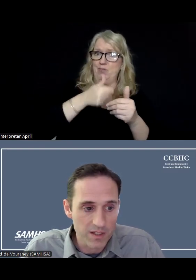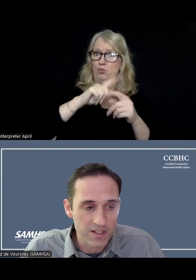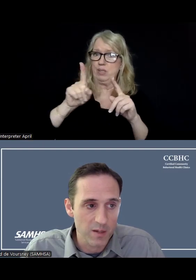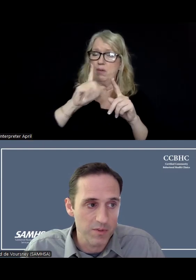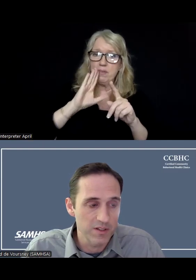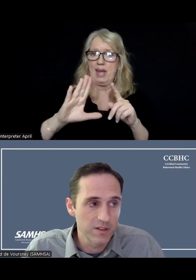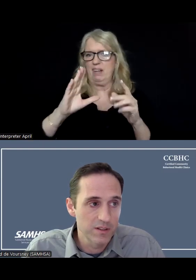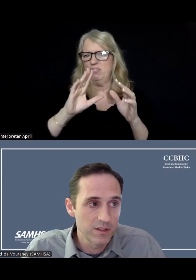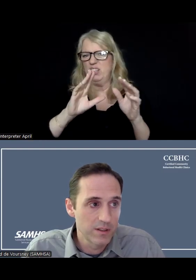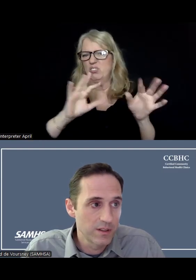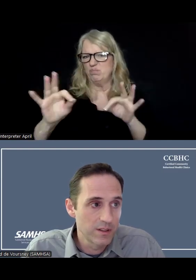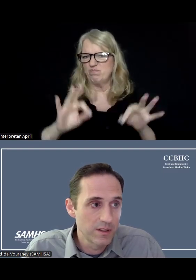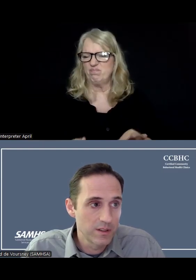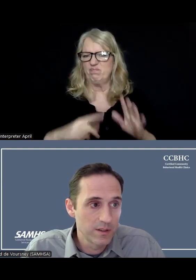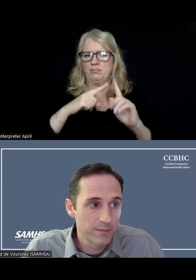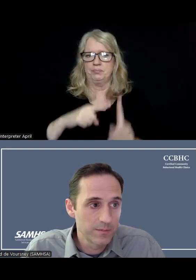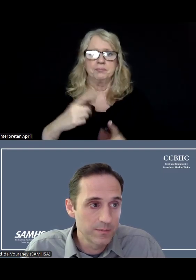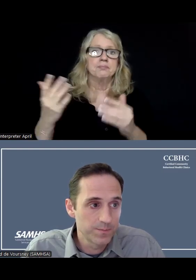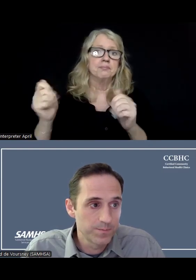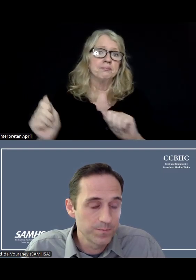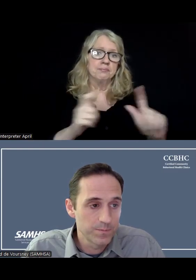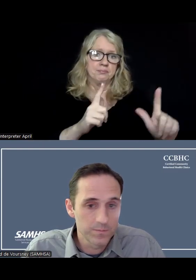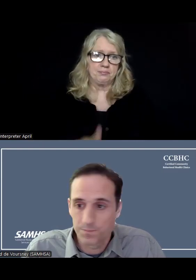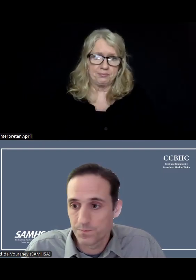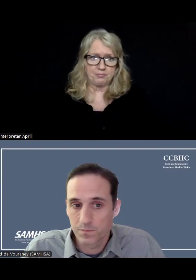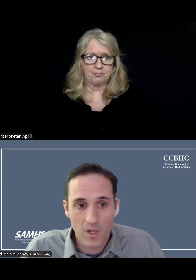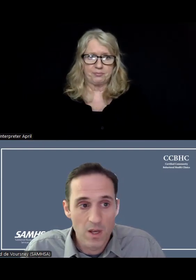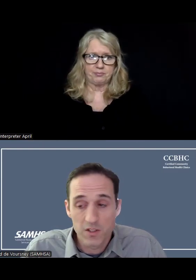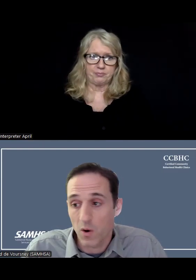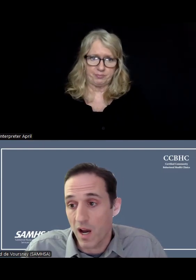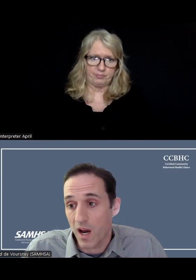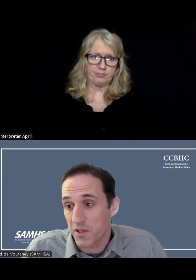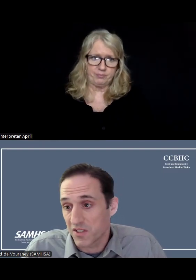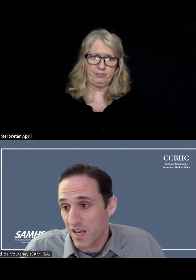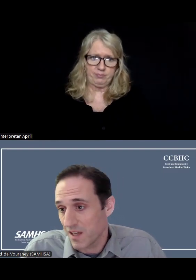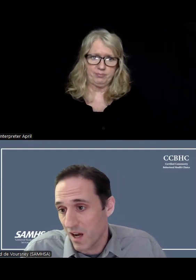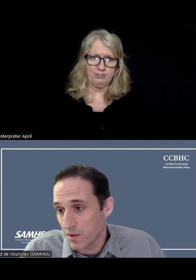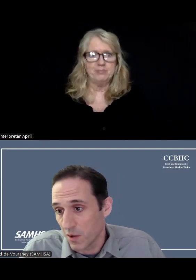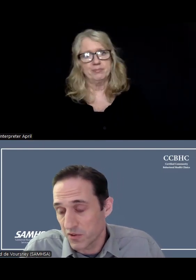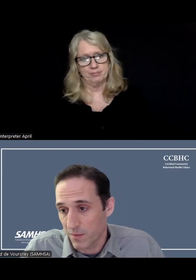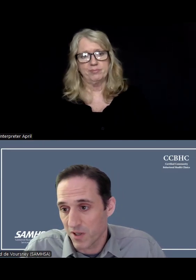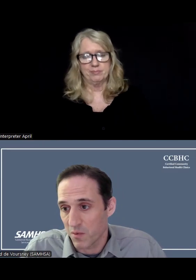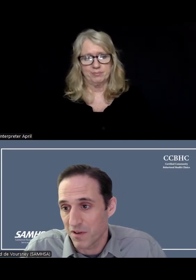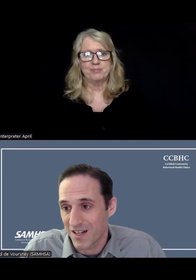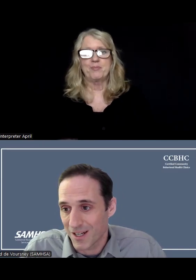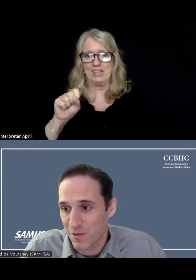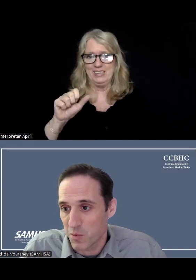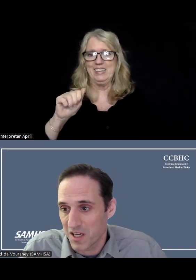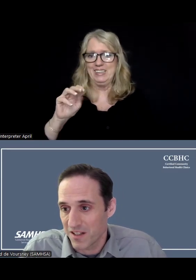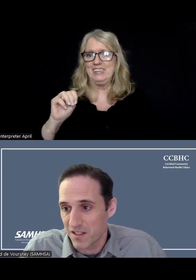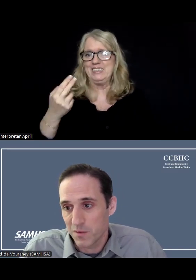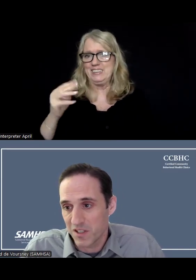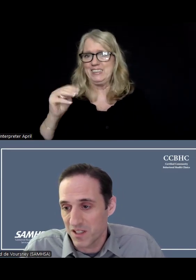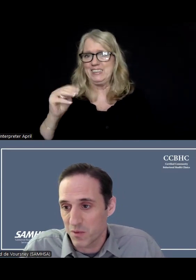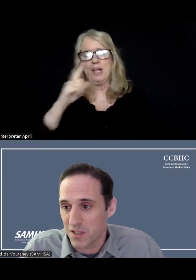Next slide, please. So I always say, SAMHSA, we're very excited to be